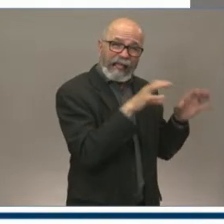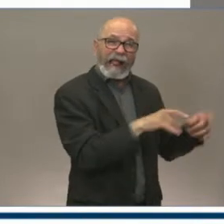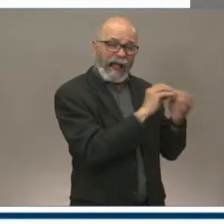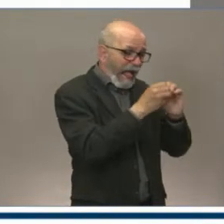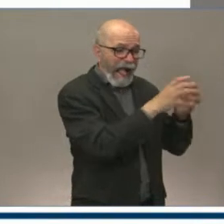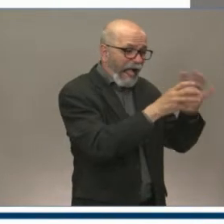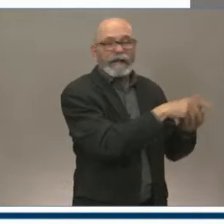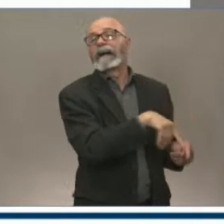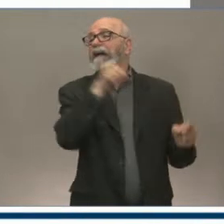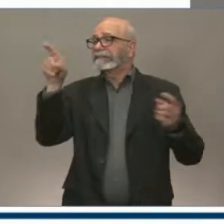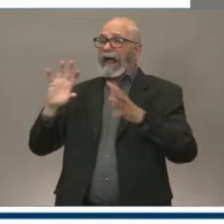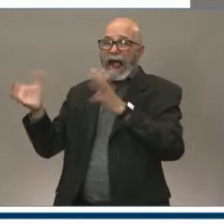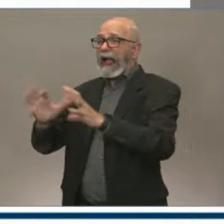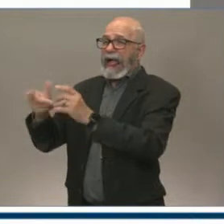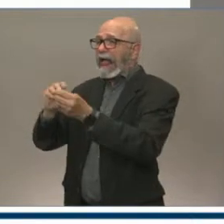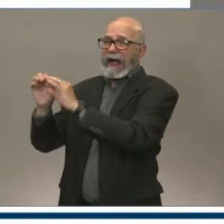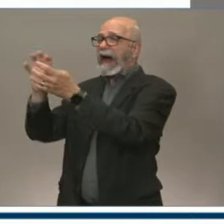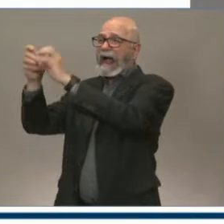problems around